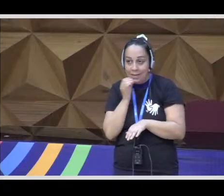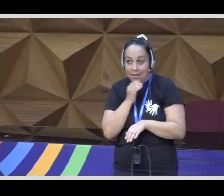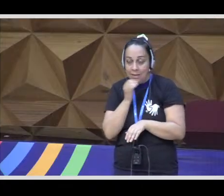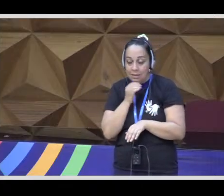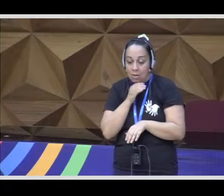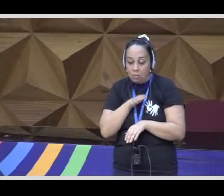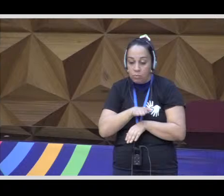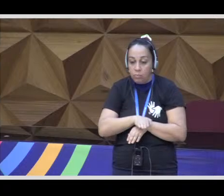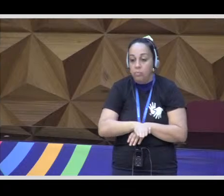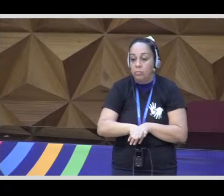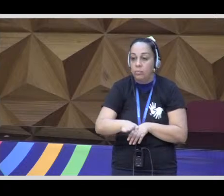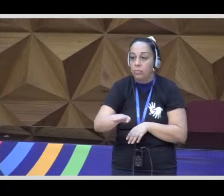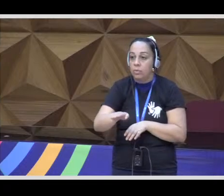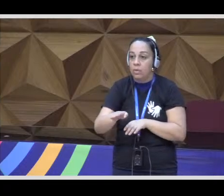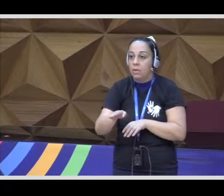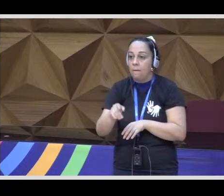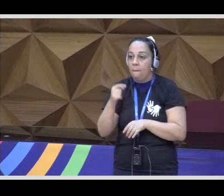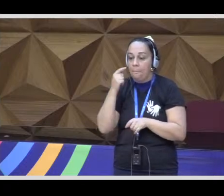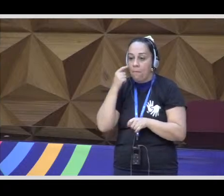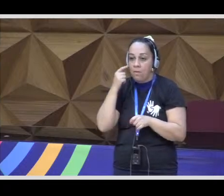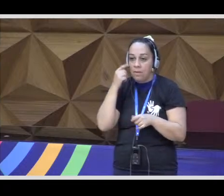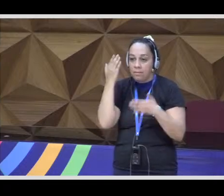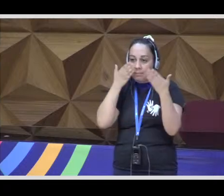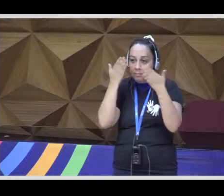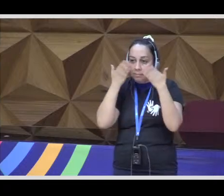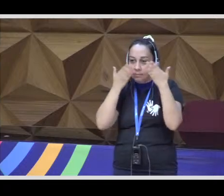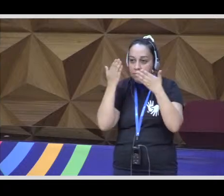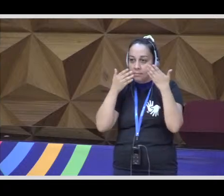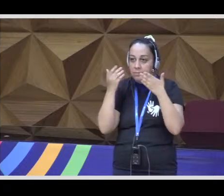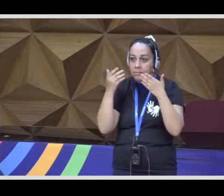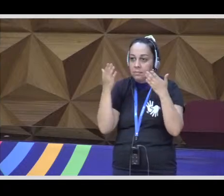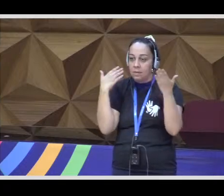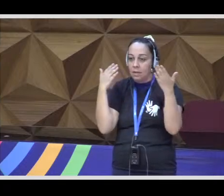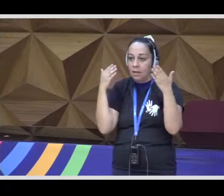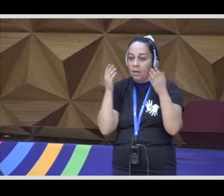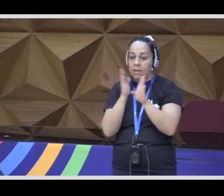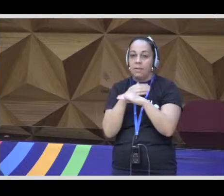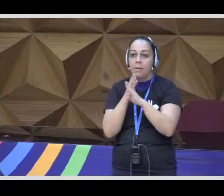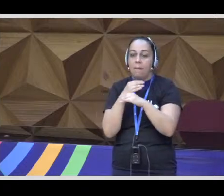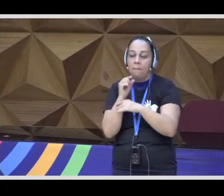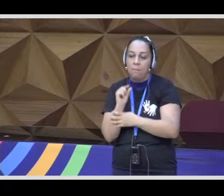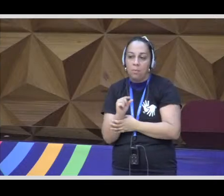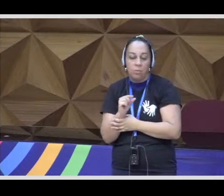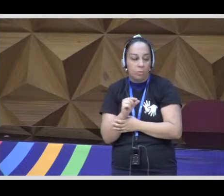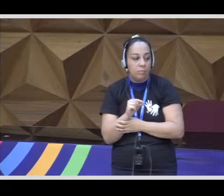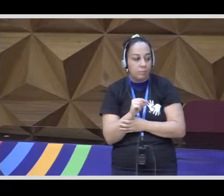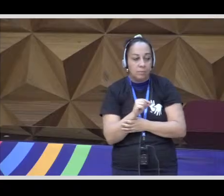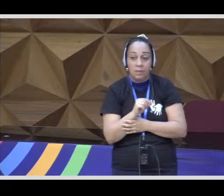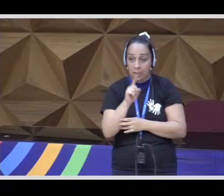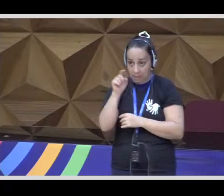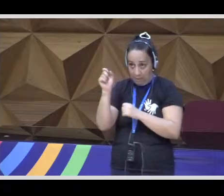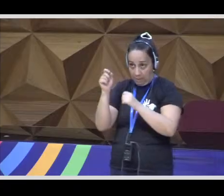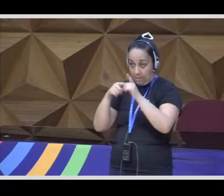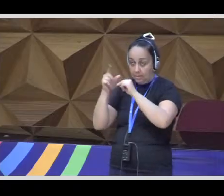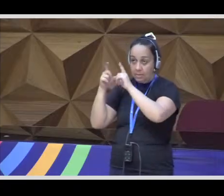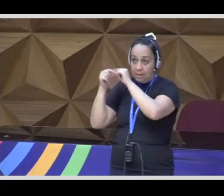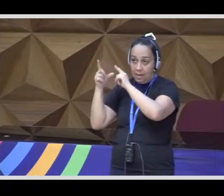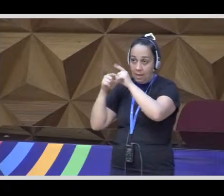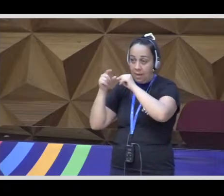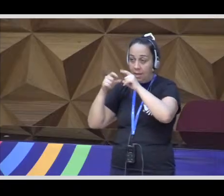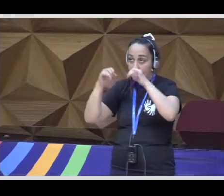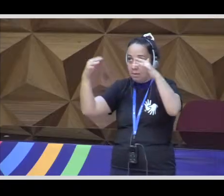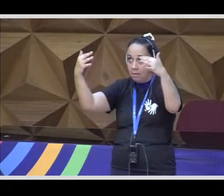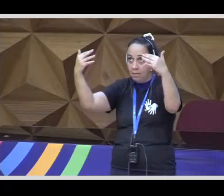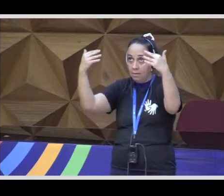we compared this to a more typical one where the stars are flying by all the time. Now, what you're seeing in this picture is a